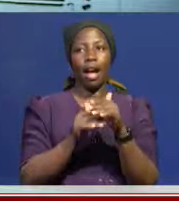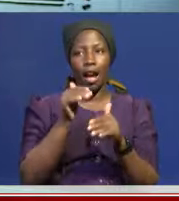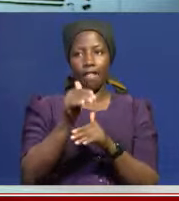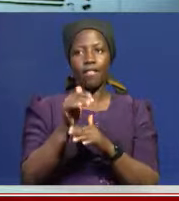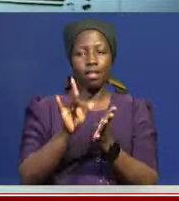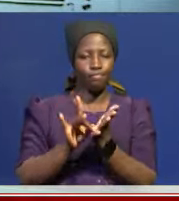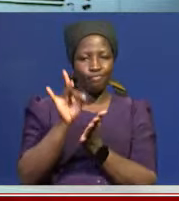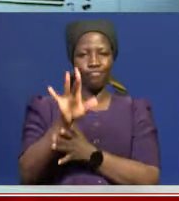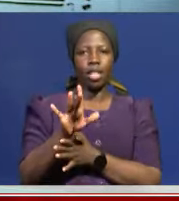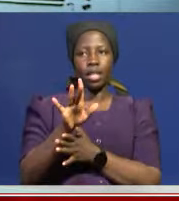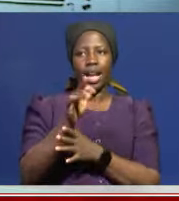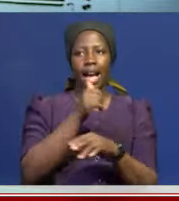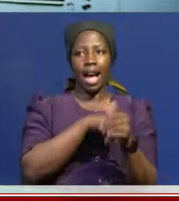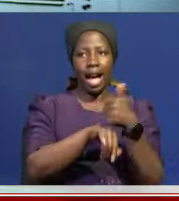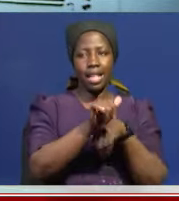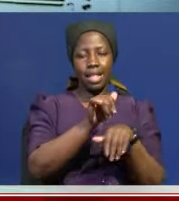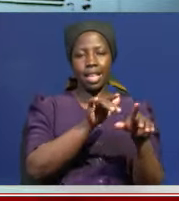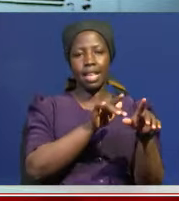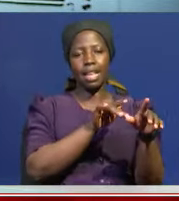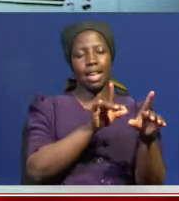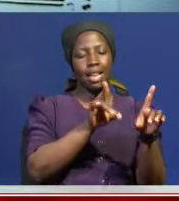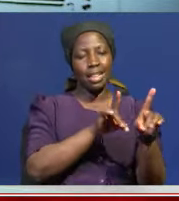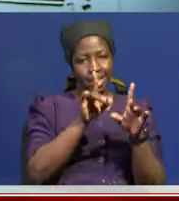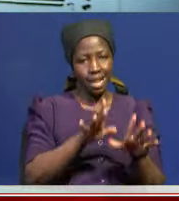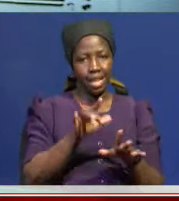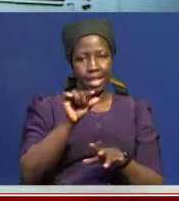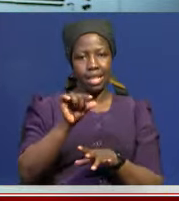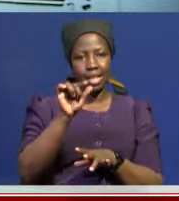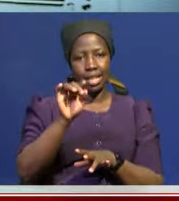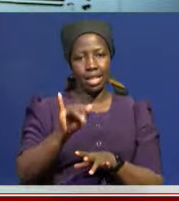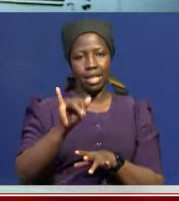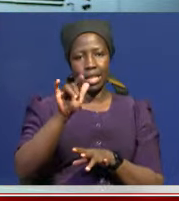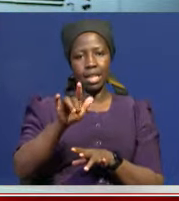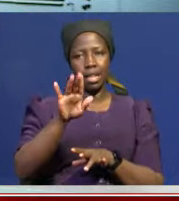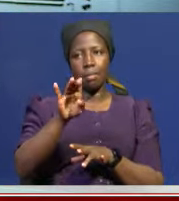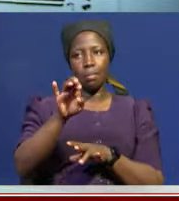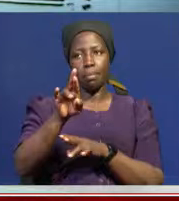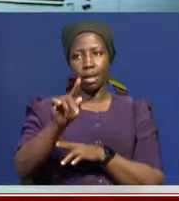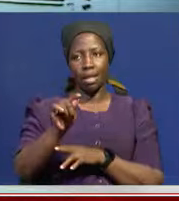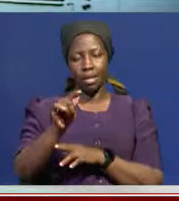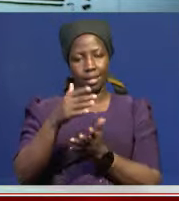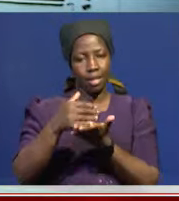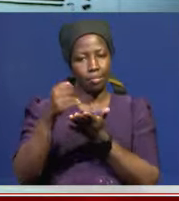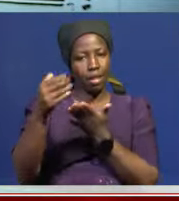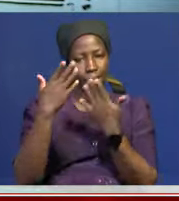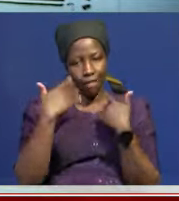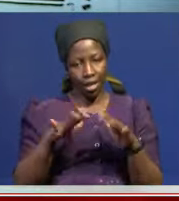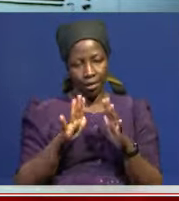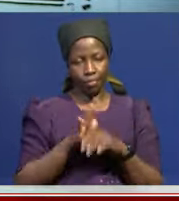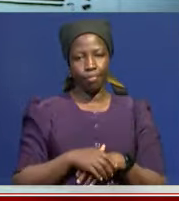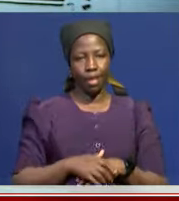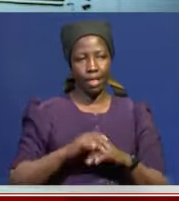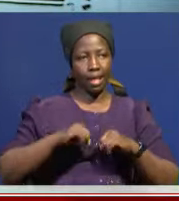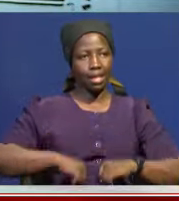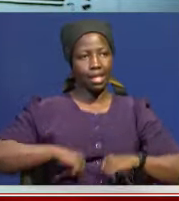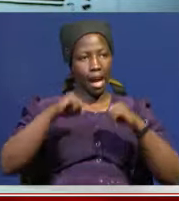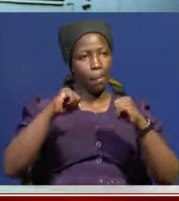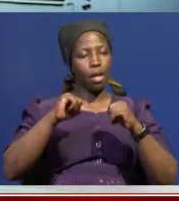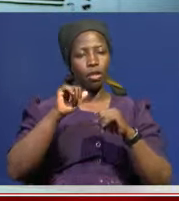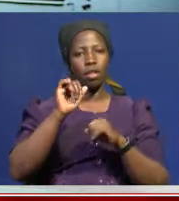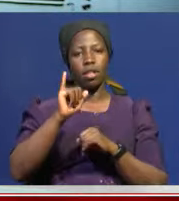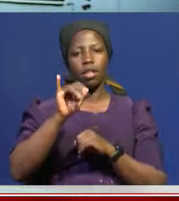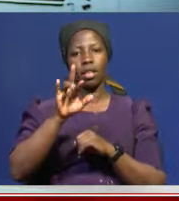acting procurement director, Gilbert Mamati, on suspension. KEMSA chairperson Irungu Nyakera has further revealed